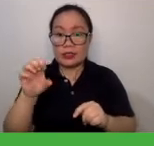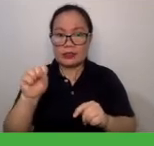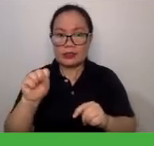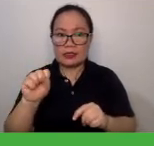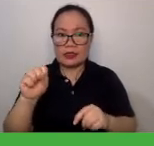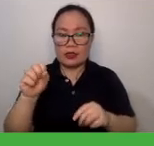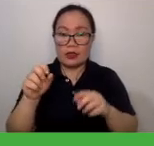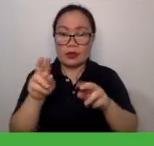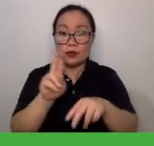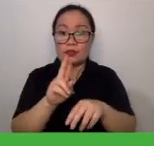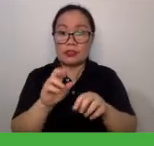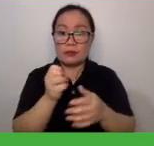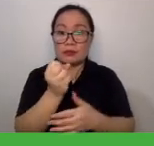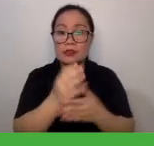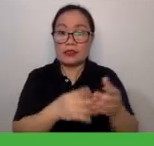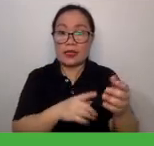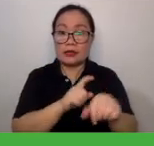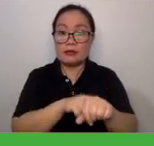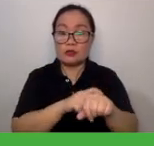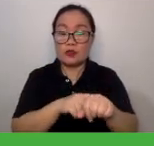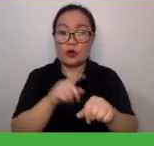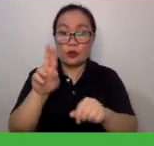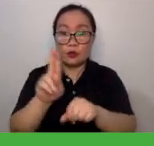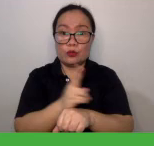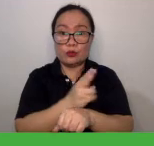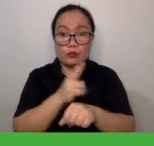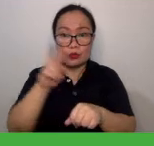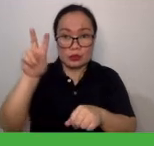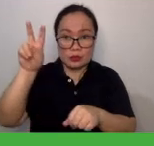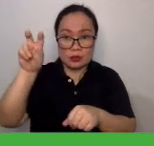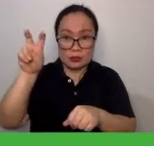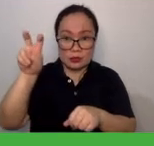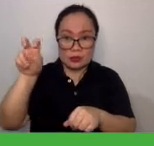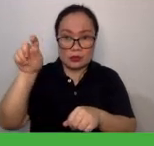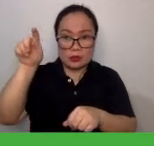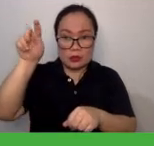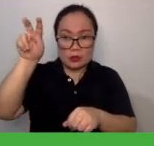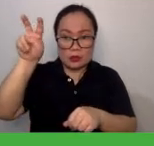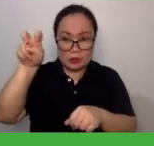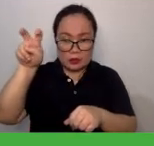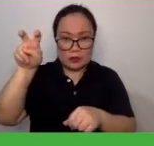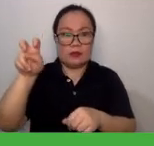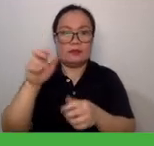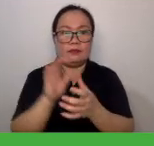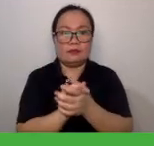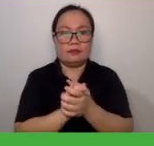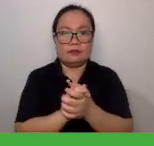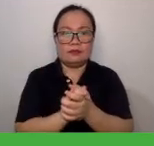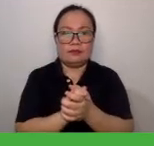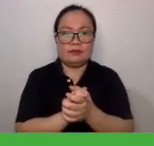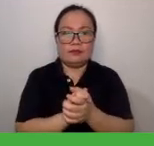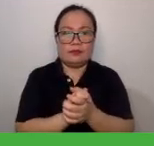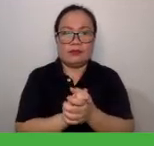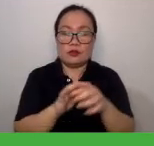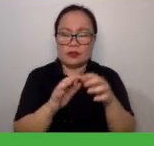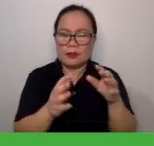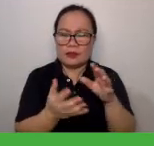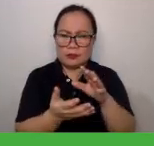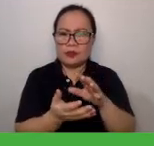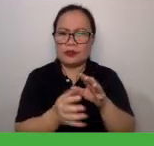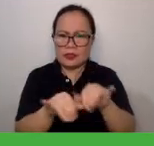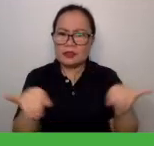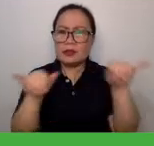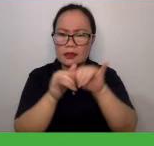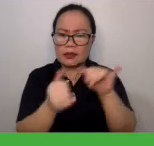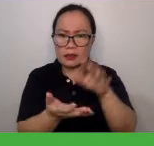po yan yung apostrophe. Now, so, dapat familiar din po tayo sa mga symbols na